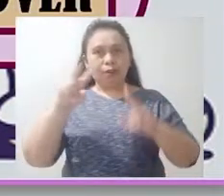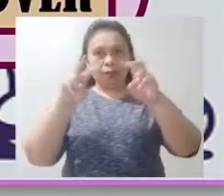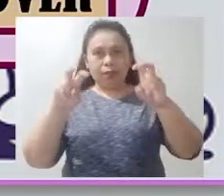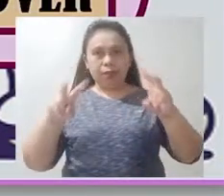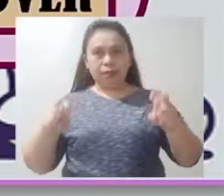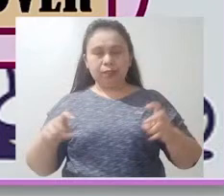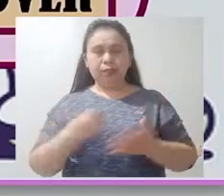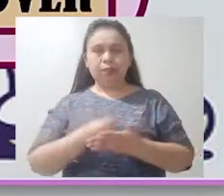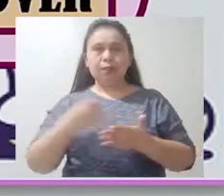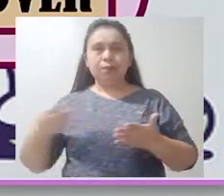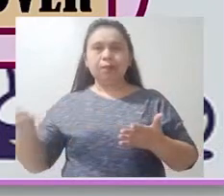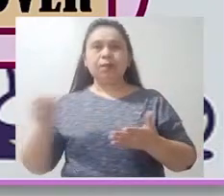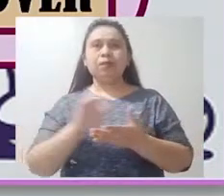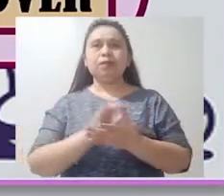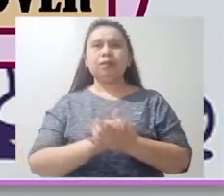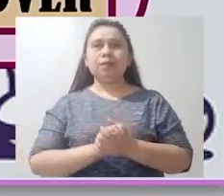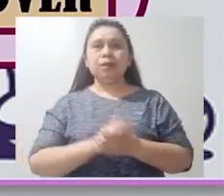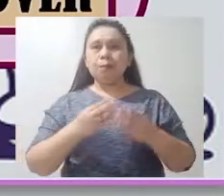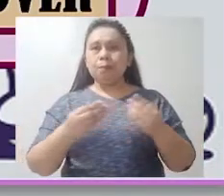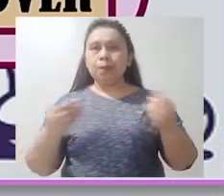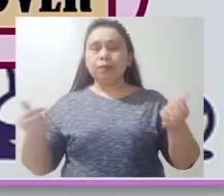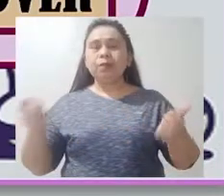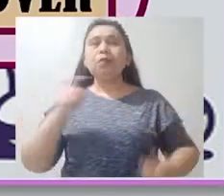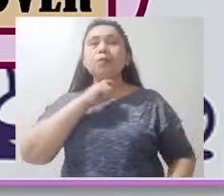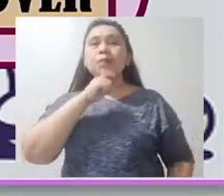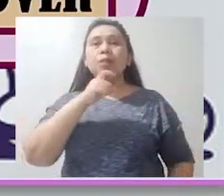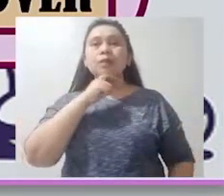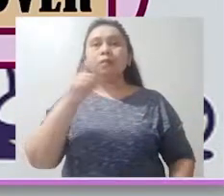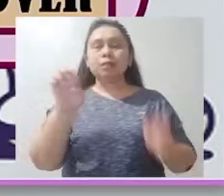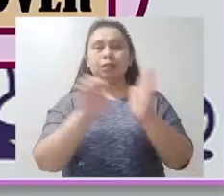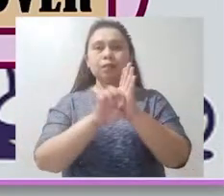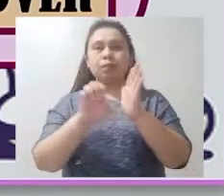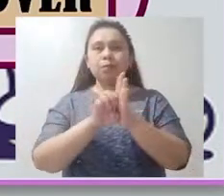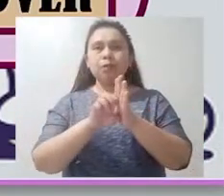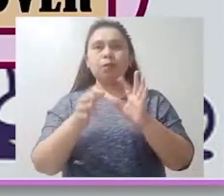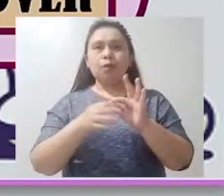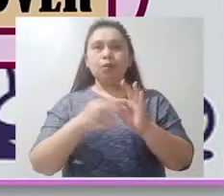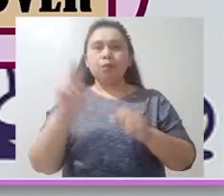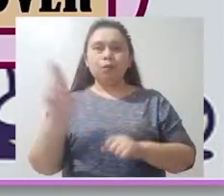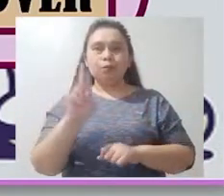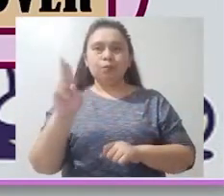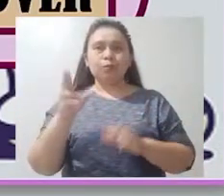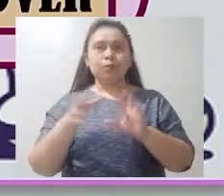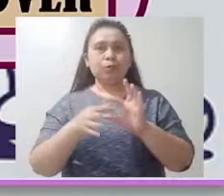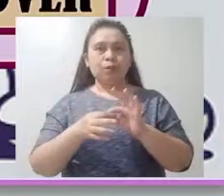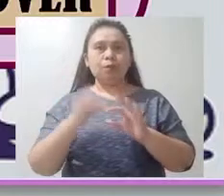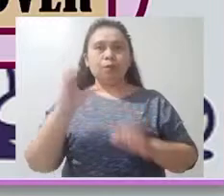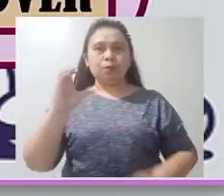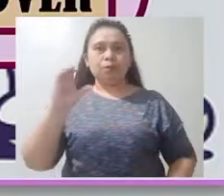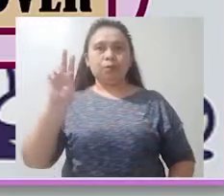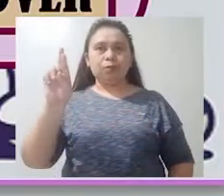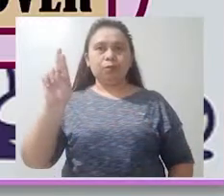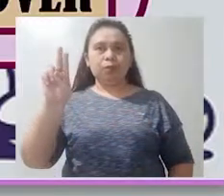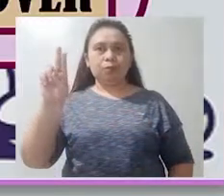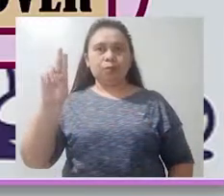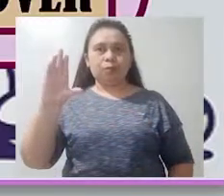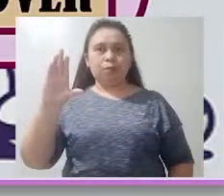various substances. Melting of metals is an example of the use of crucible.